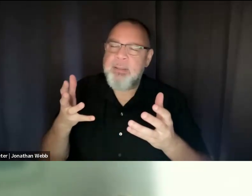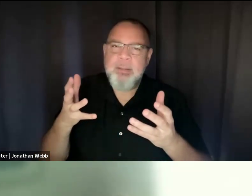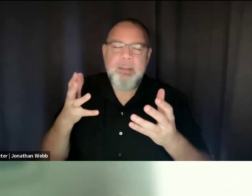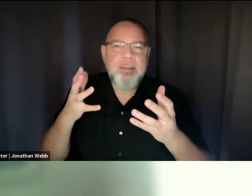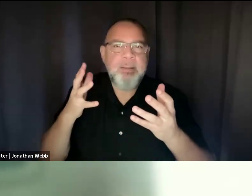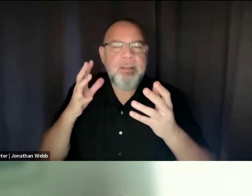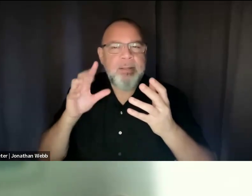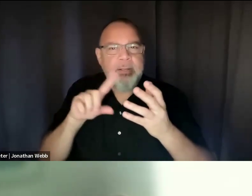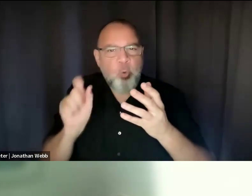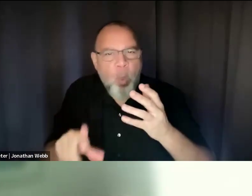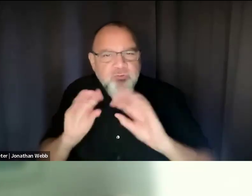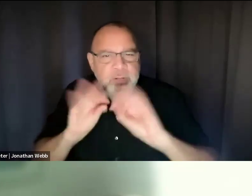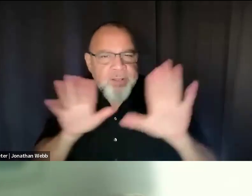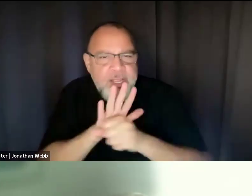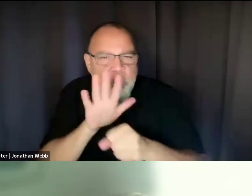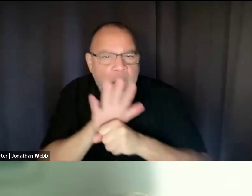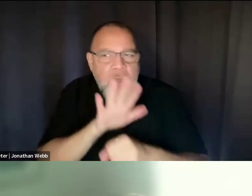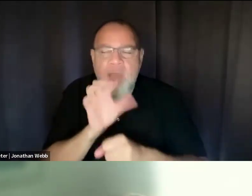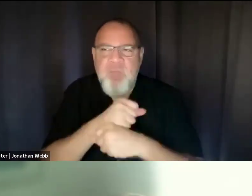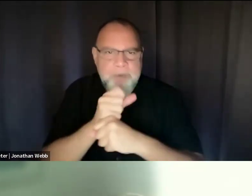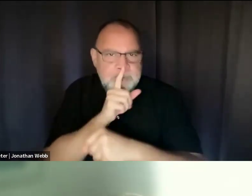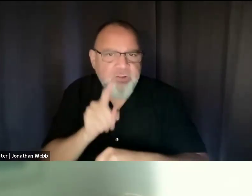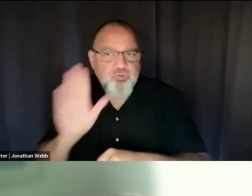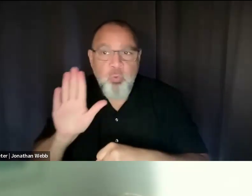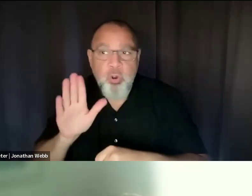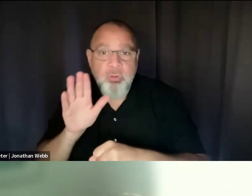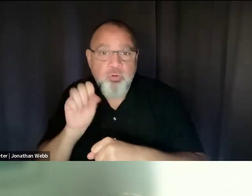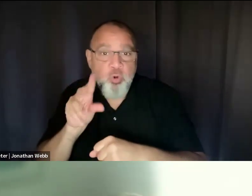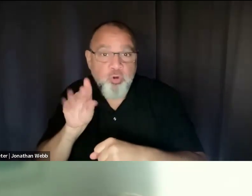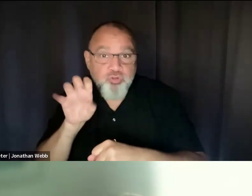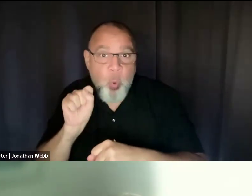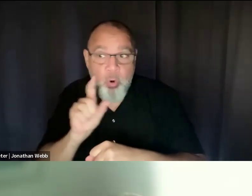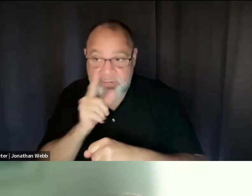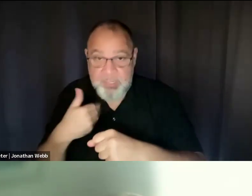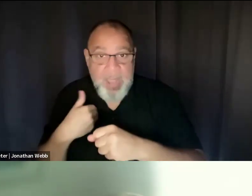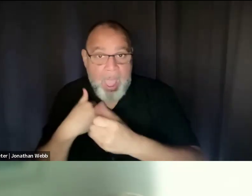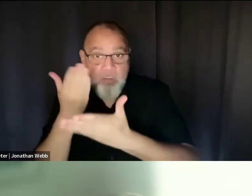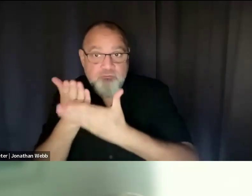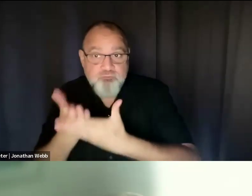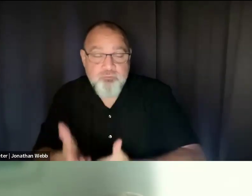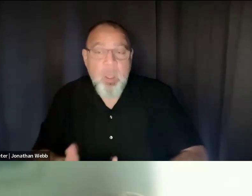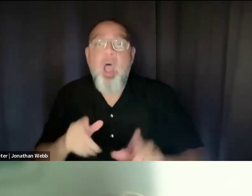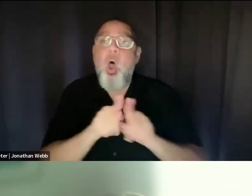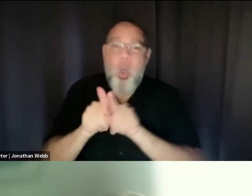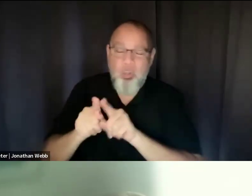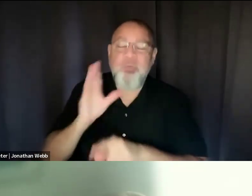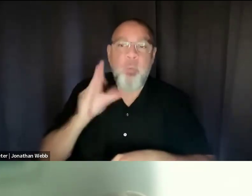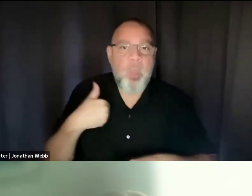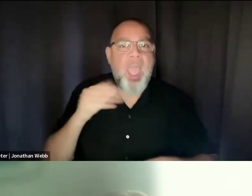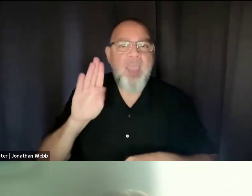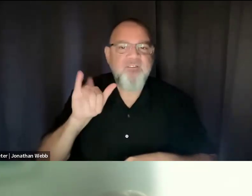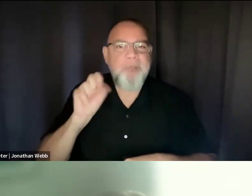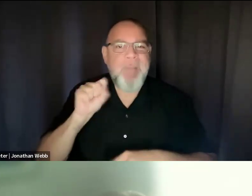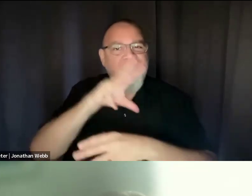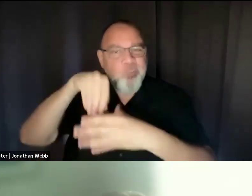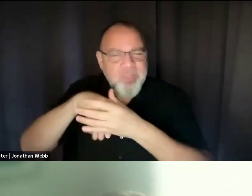data, corroborate your sources, and also understand sometimes there is going to be bias or hallucinations as well when it comes to artificial intelligence